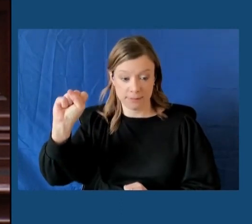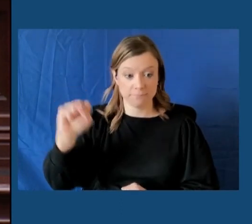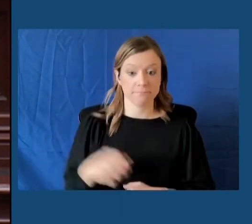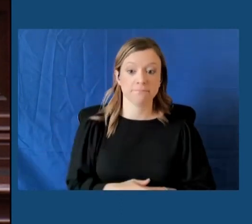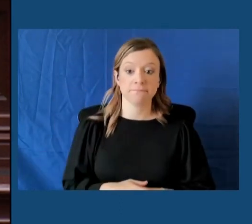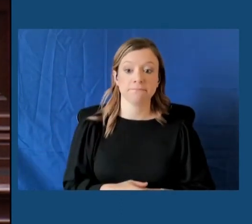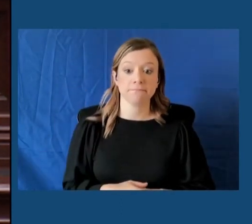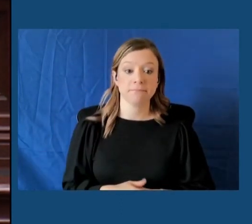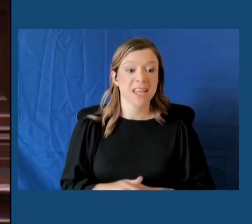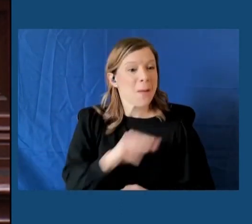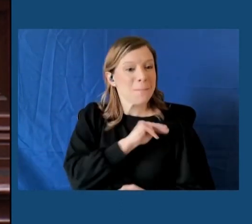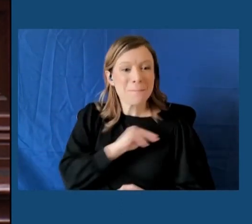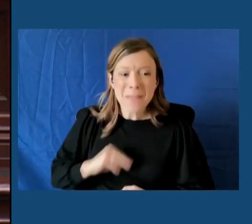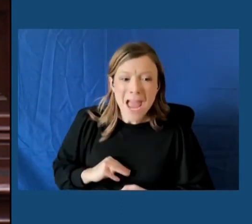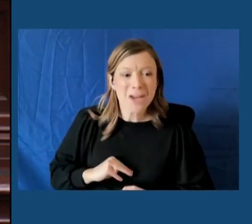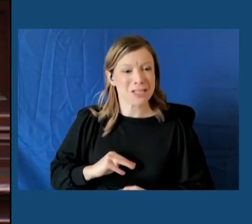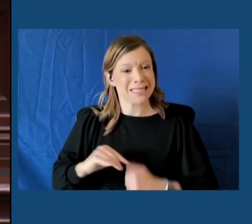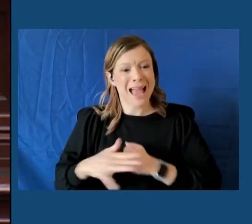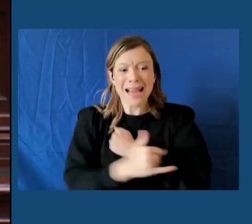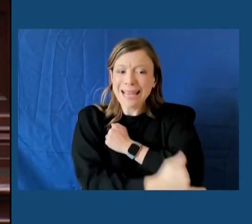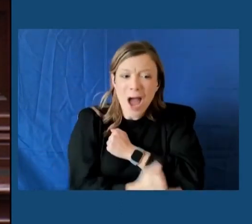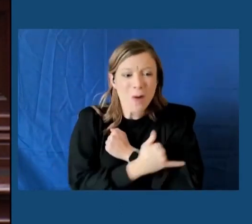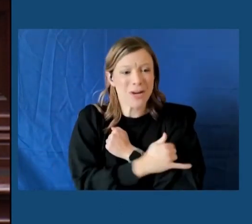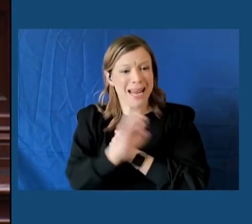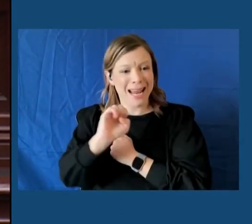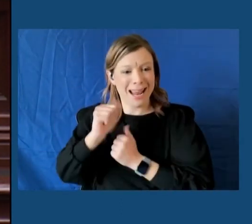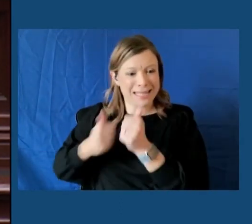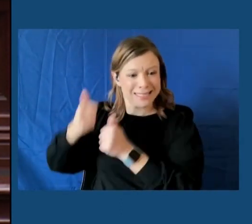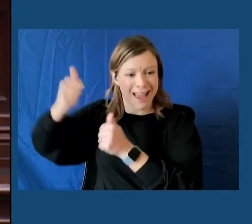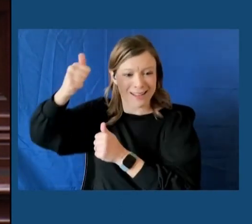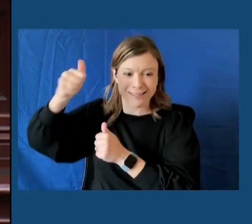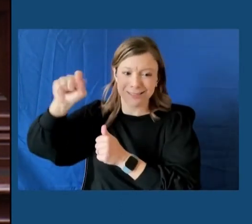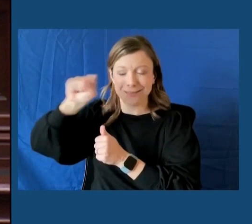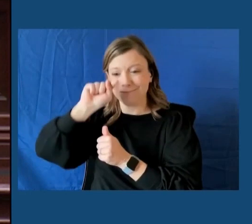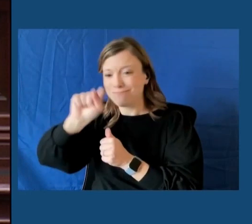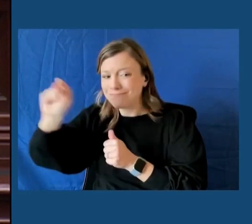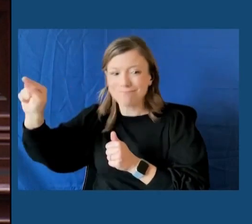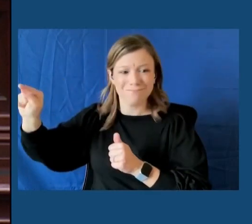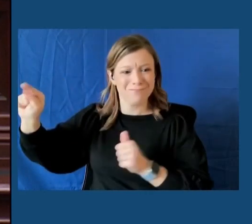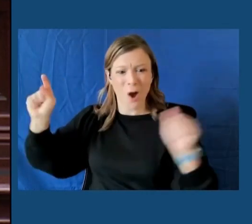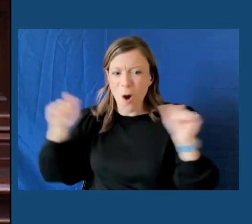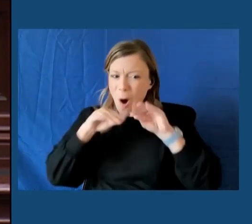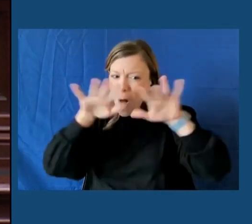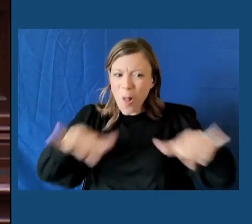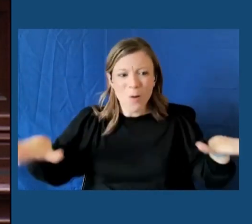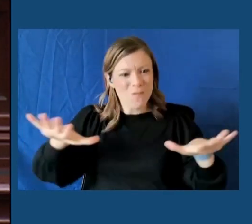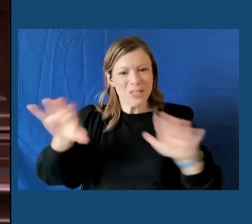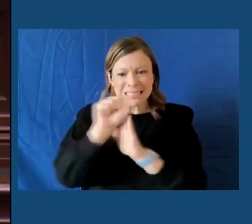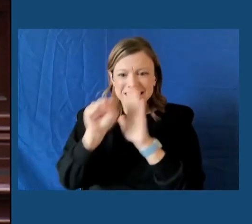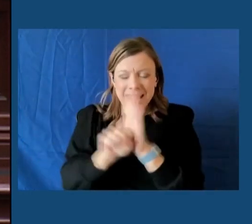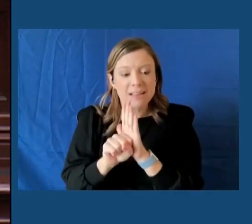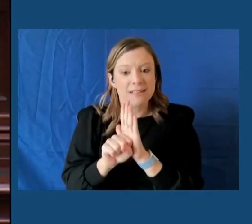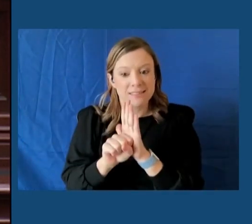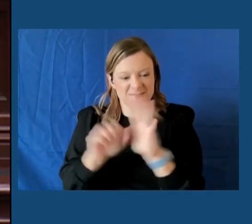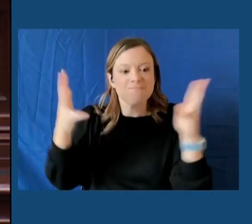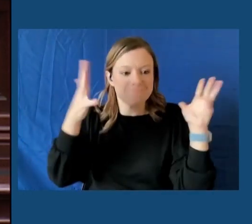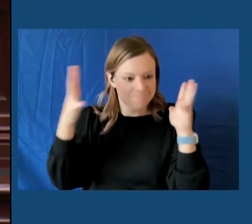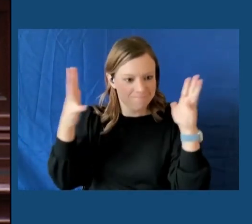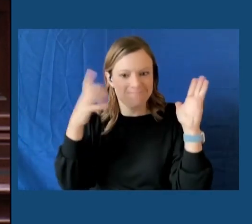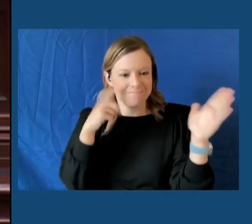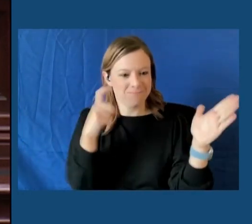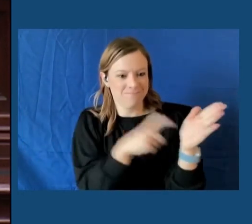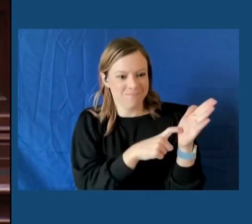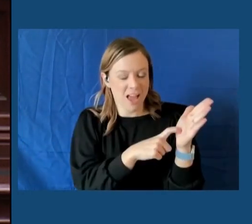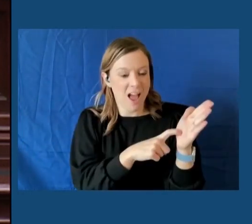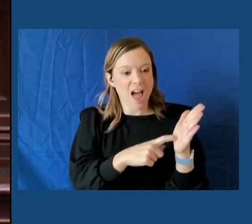Mayors and county executives from all across the state. And we're also joined by, yes, give them applause, former